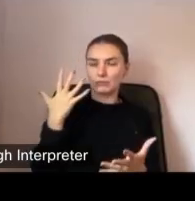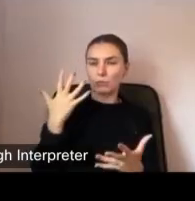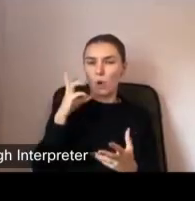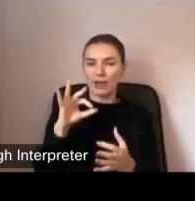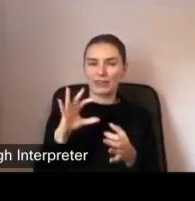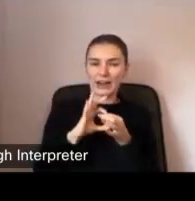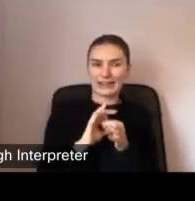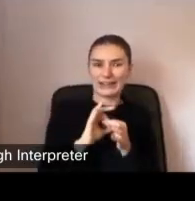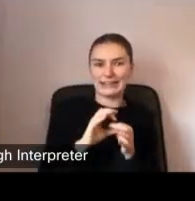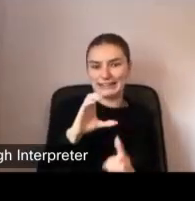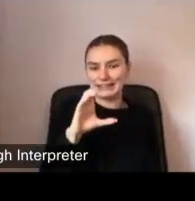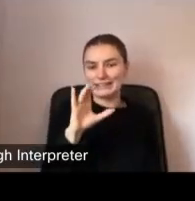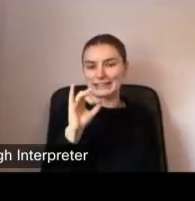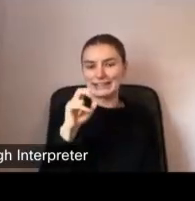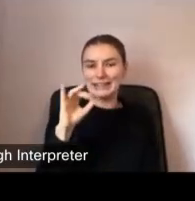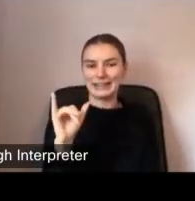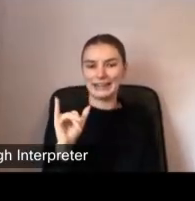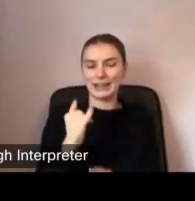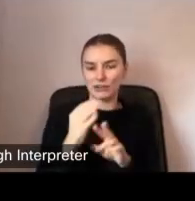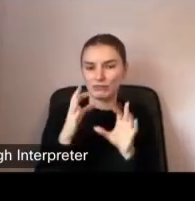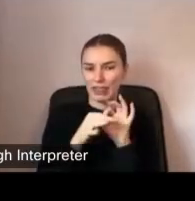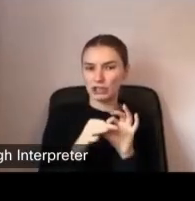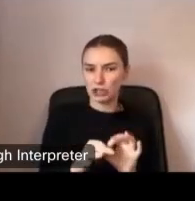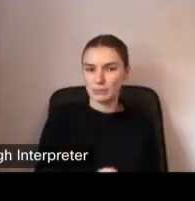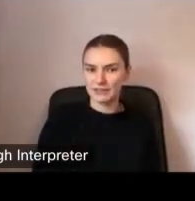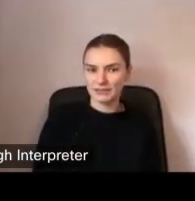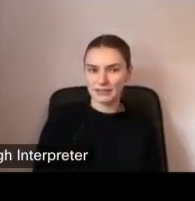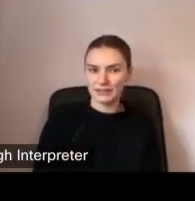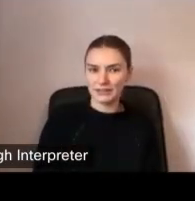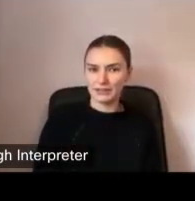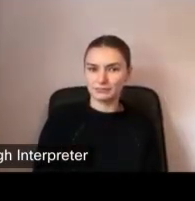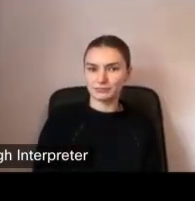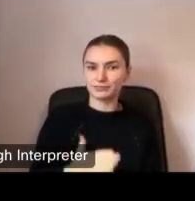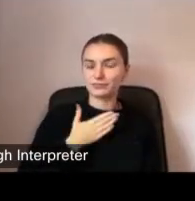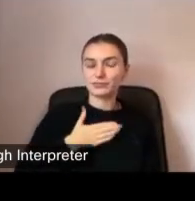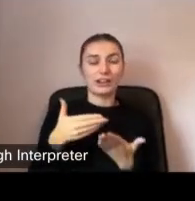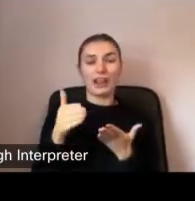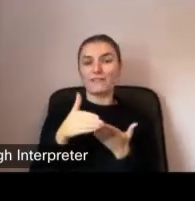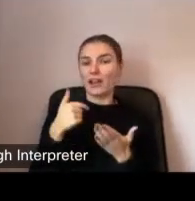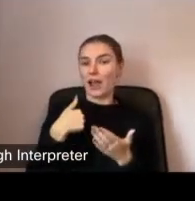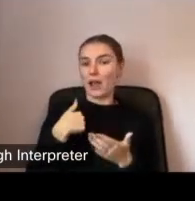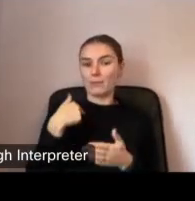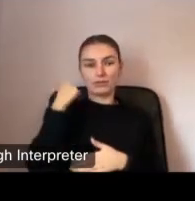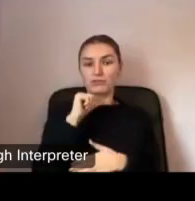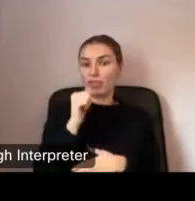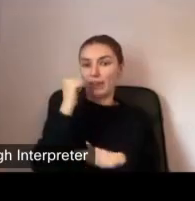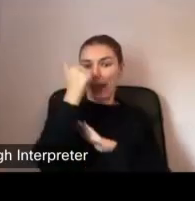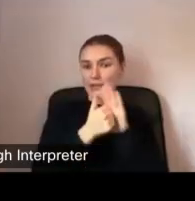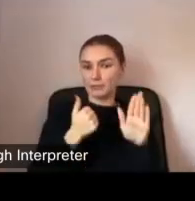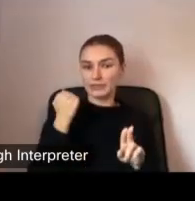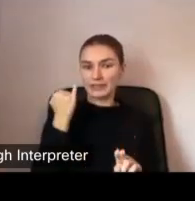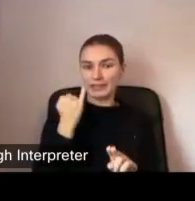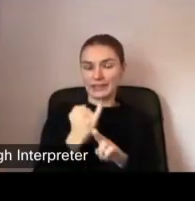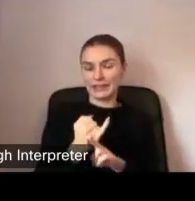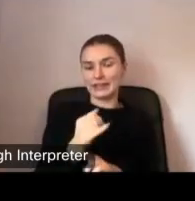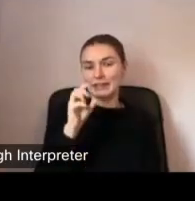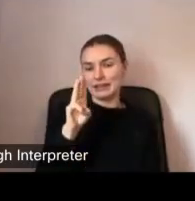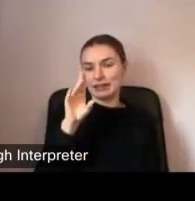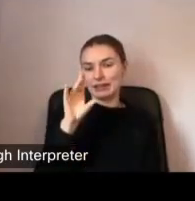is your thought on this approach? Just to clarify, I'm not an expert in psychedelic therapy. I know